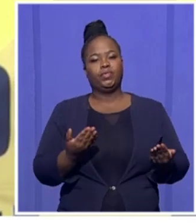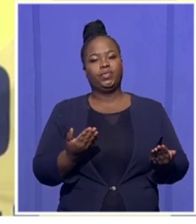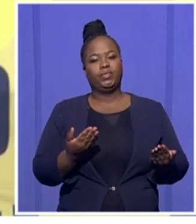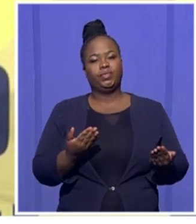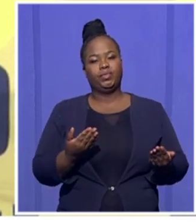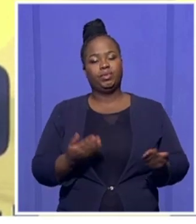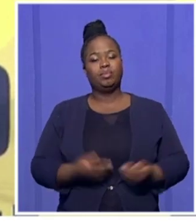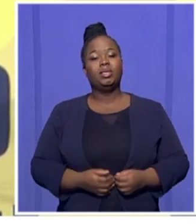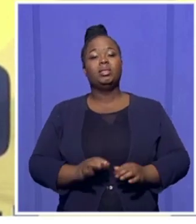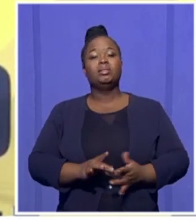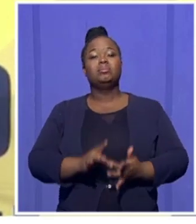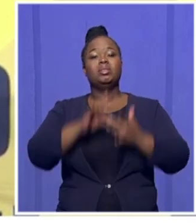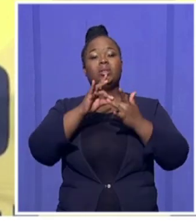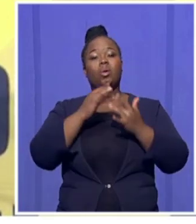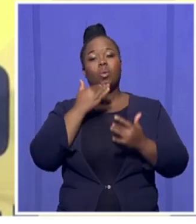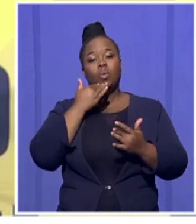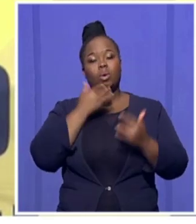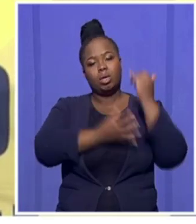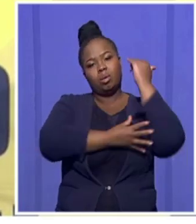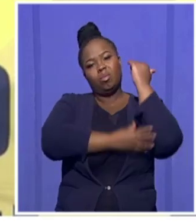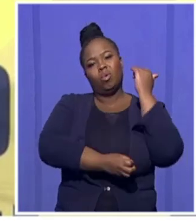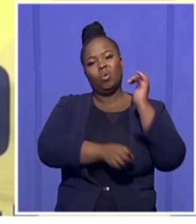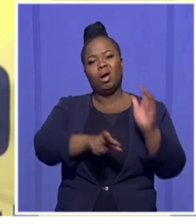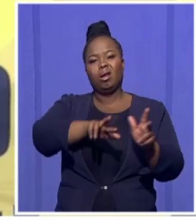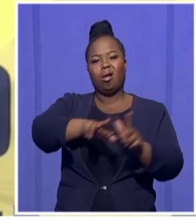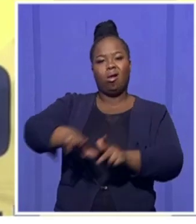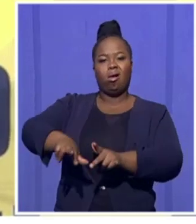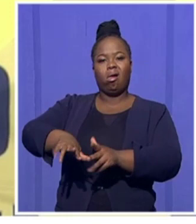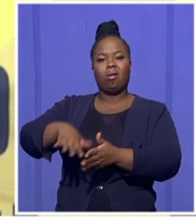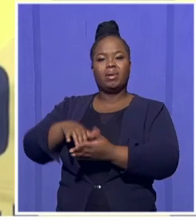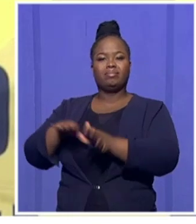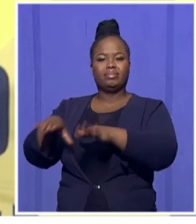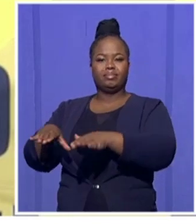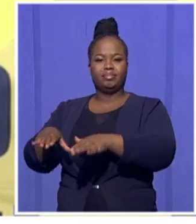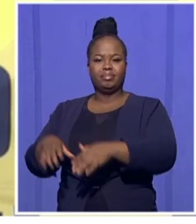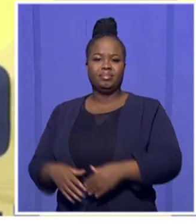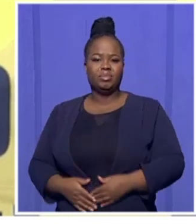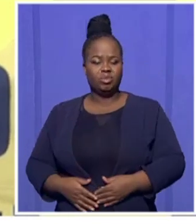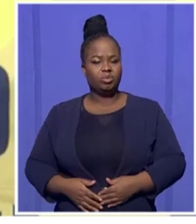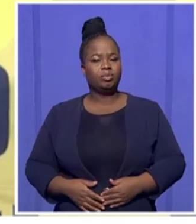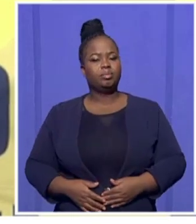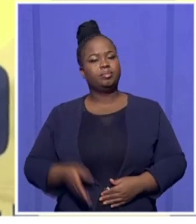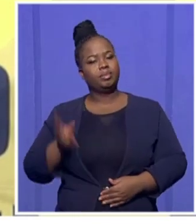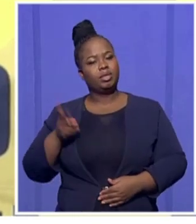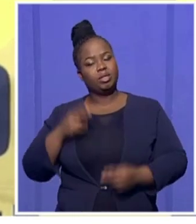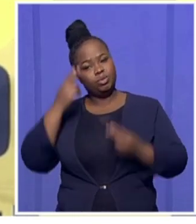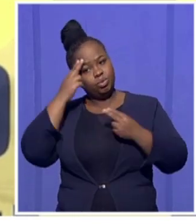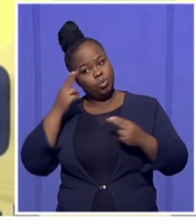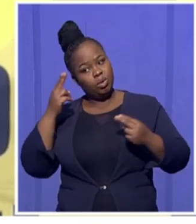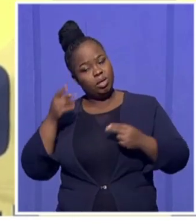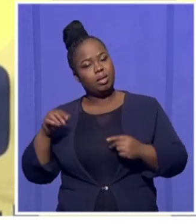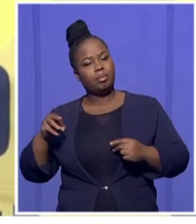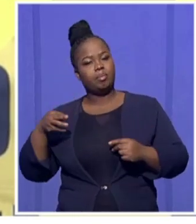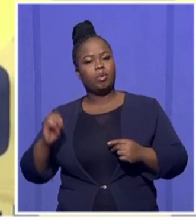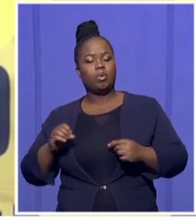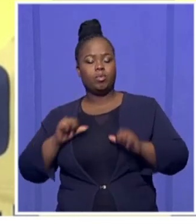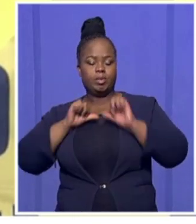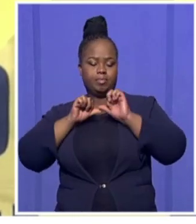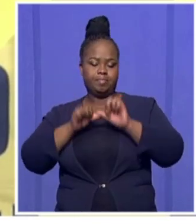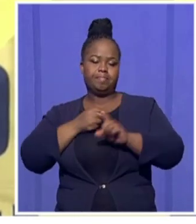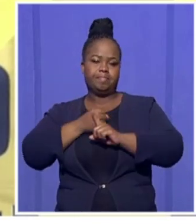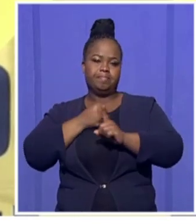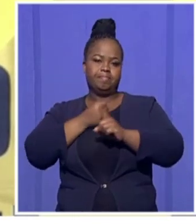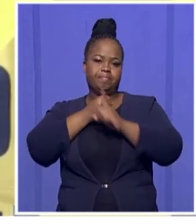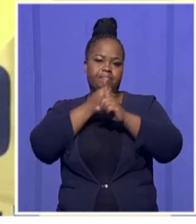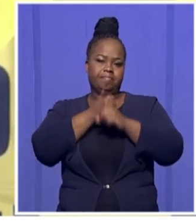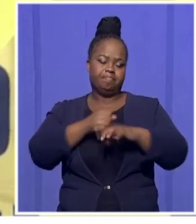the poor and the marginalized. Also, in honor of Comrade Mpho, let us forge ahead with the agenda